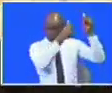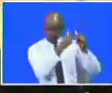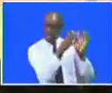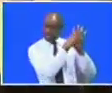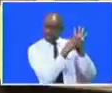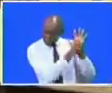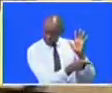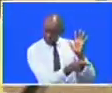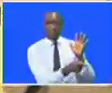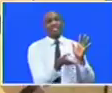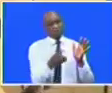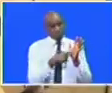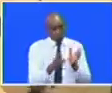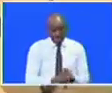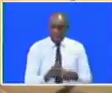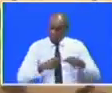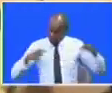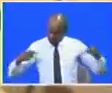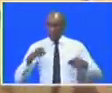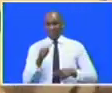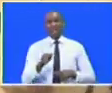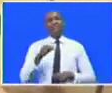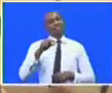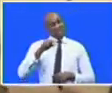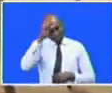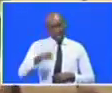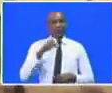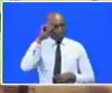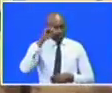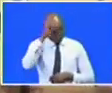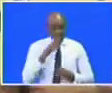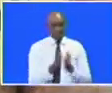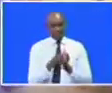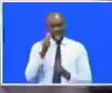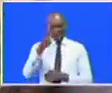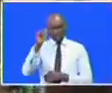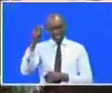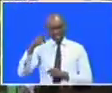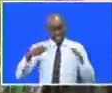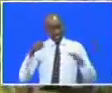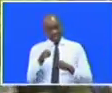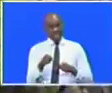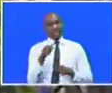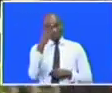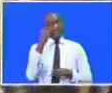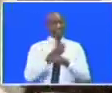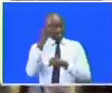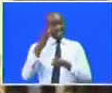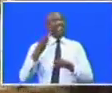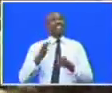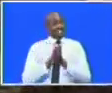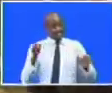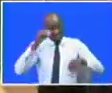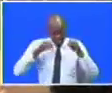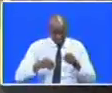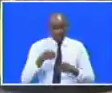showdown, occasioned by the fierce rivalry between Mombasa Governor Hassan Ali Joho and Awiti. In the 2013 general elections,